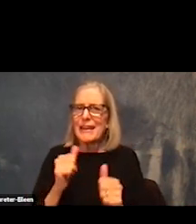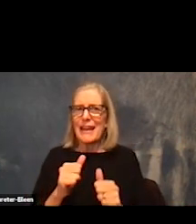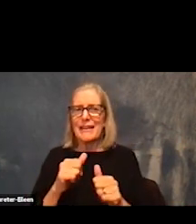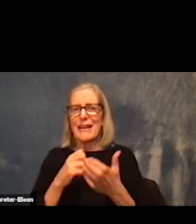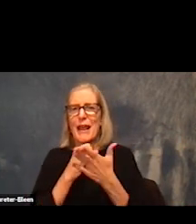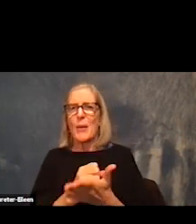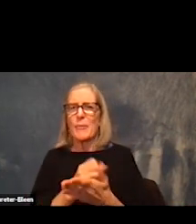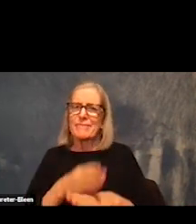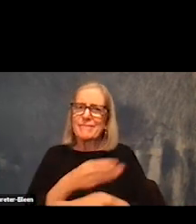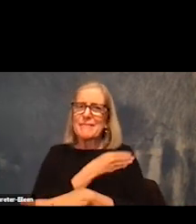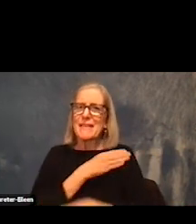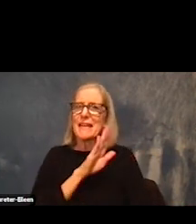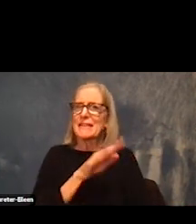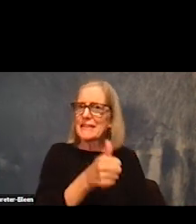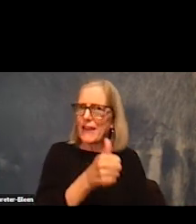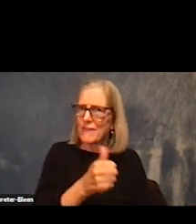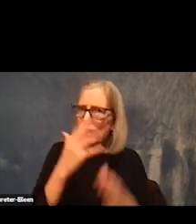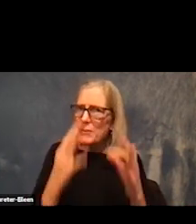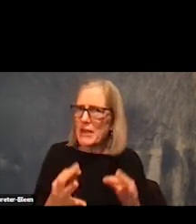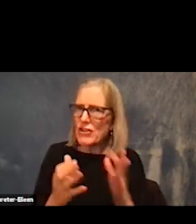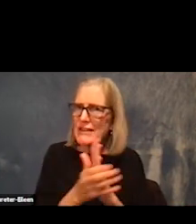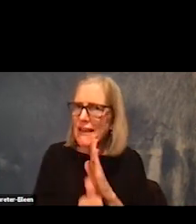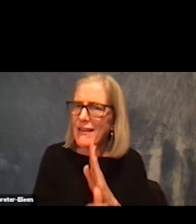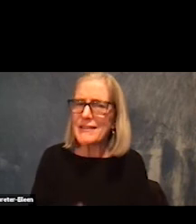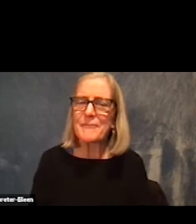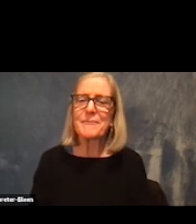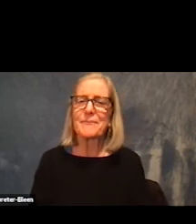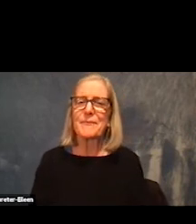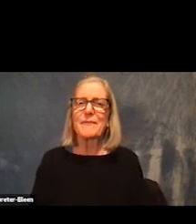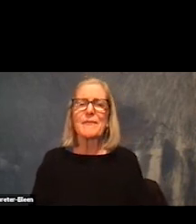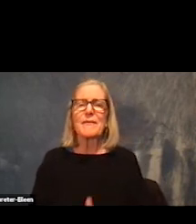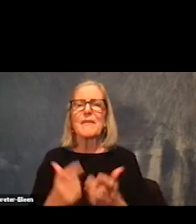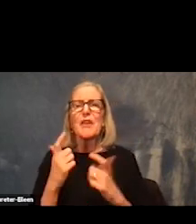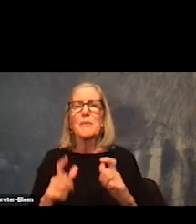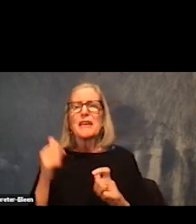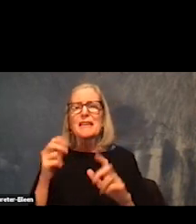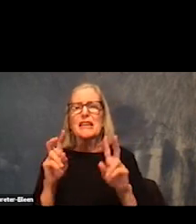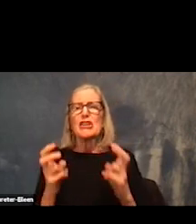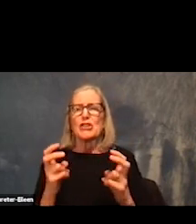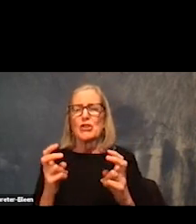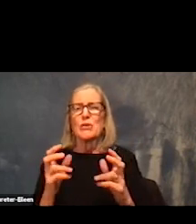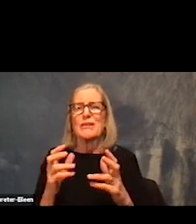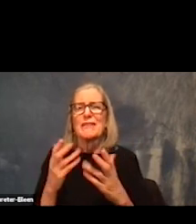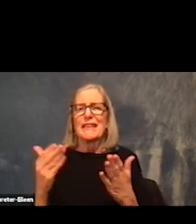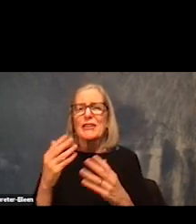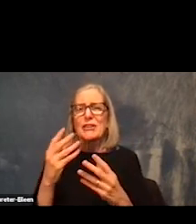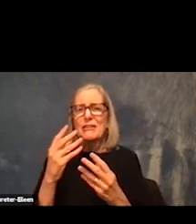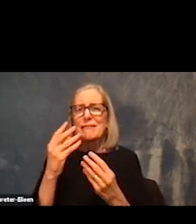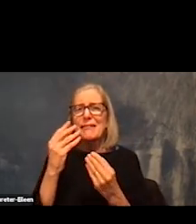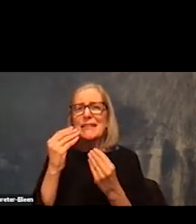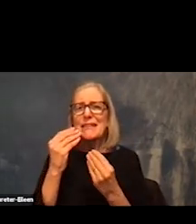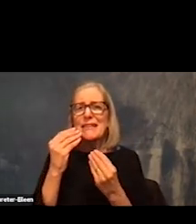The biggest danger as a team is to tell the family, let me know if there's anything I should know about your child's learning